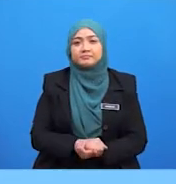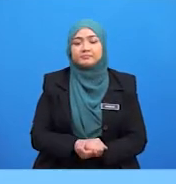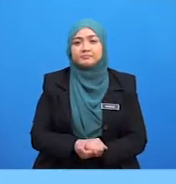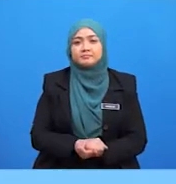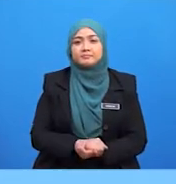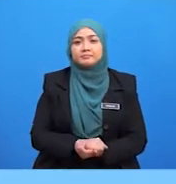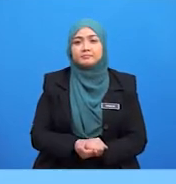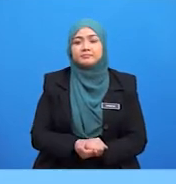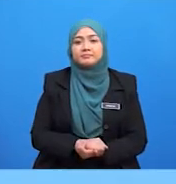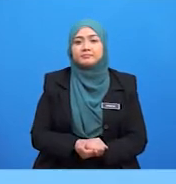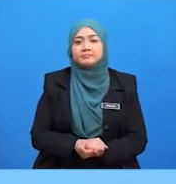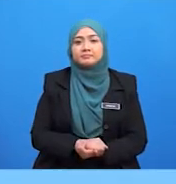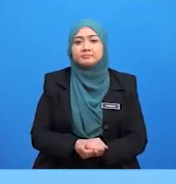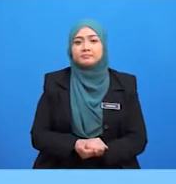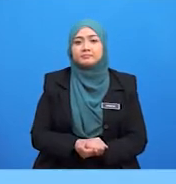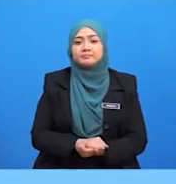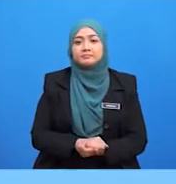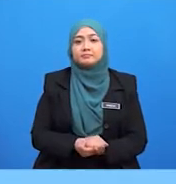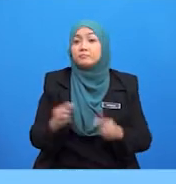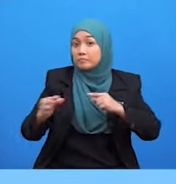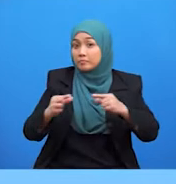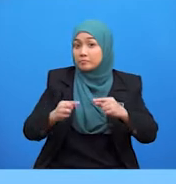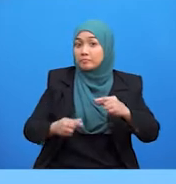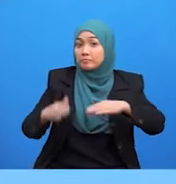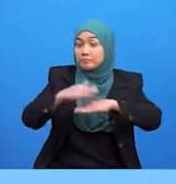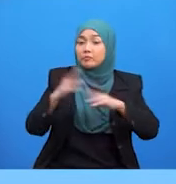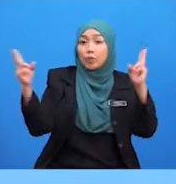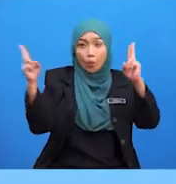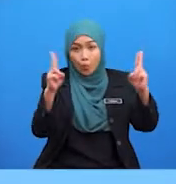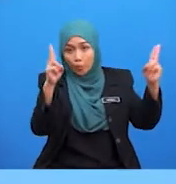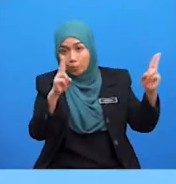Well, this actually moves on air.